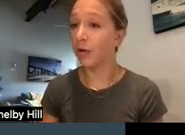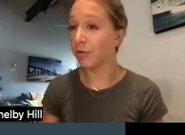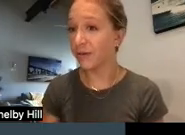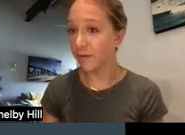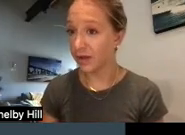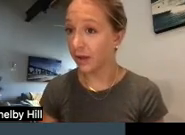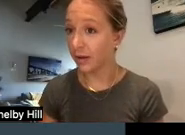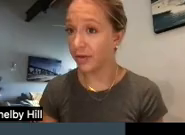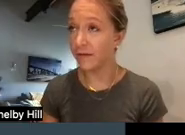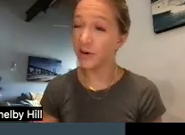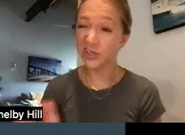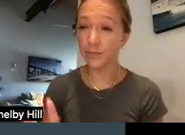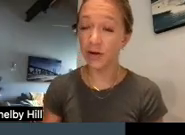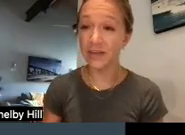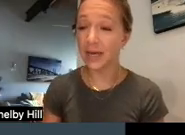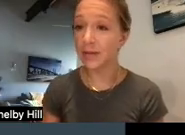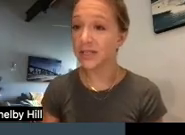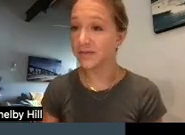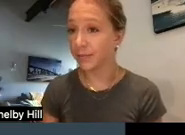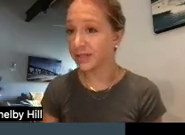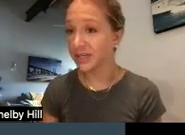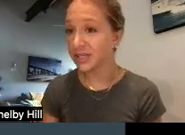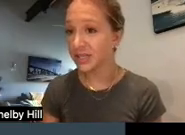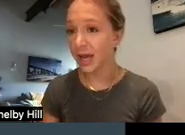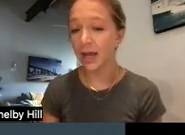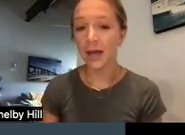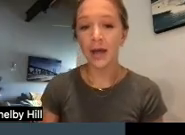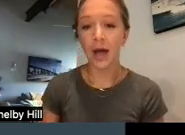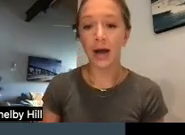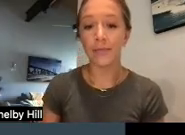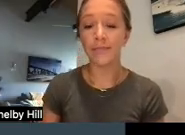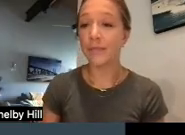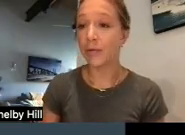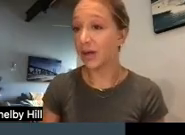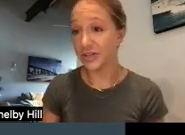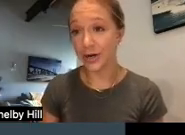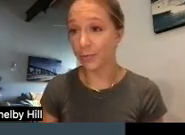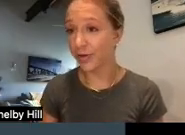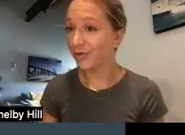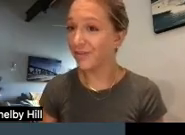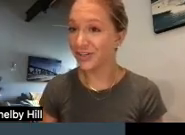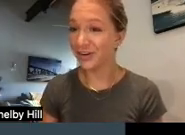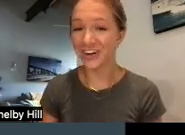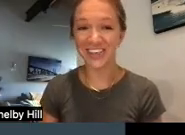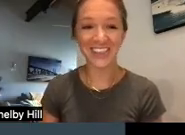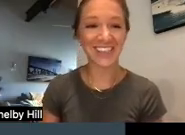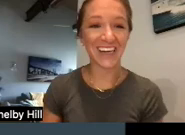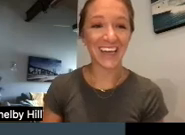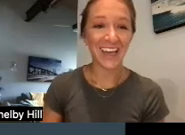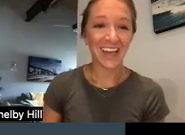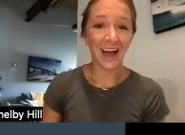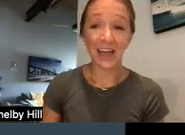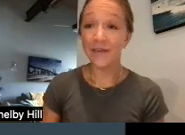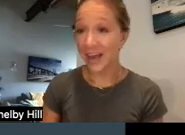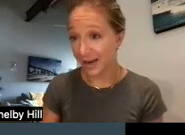So I'll only be filming the first roughly 10 minutes of my presentation today. I would love to share more though in the future if you're